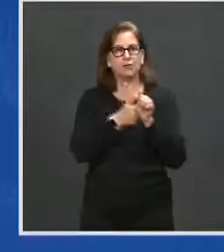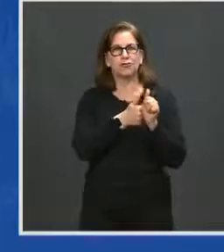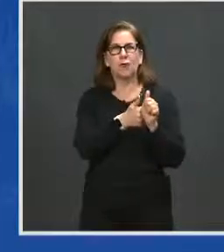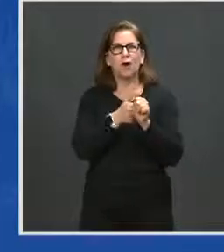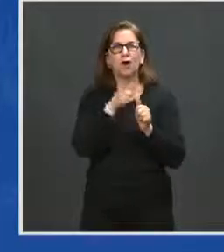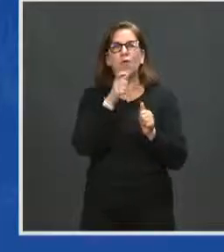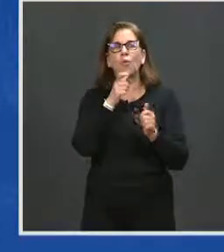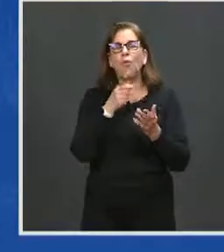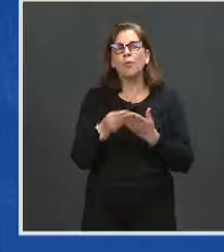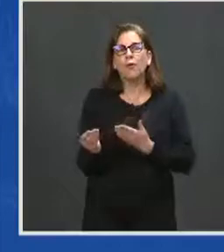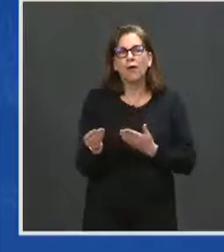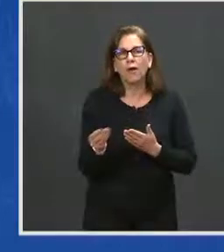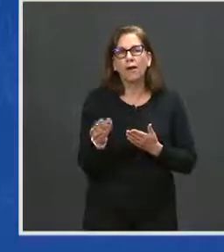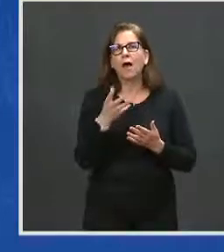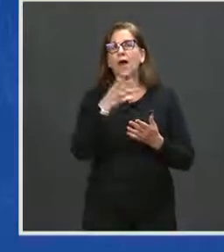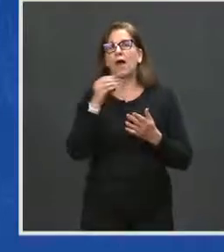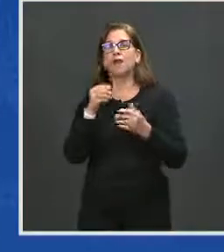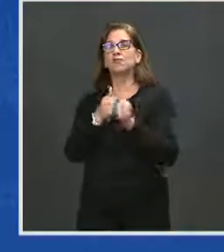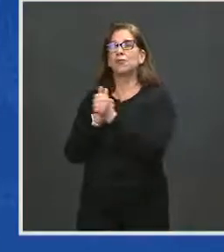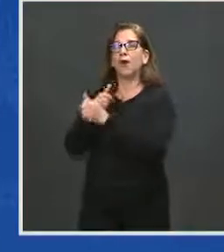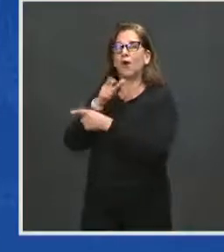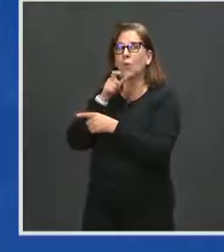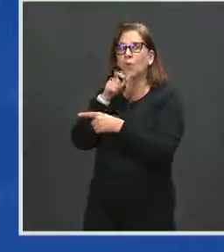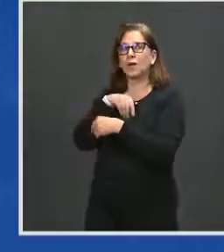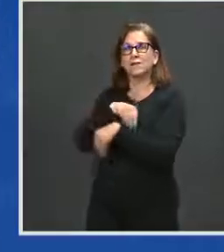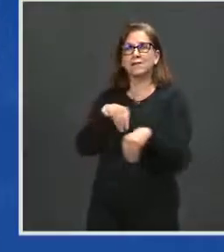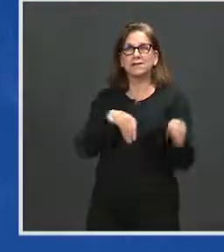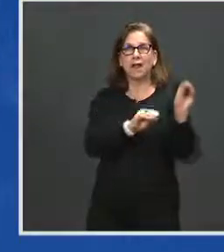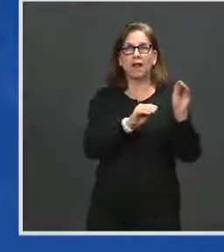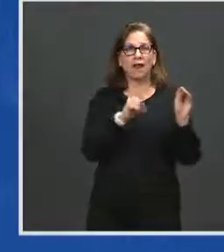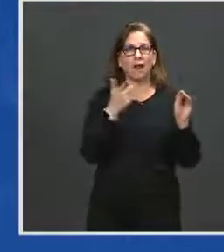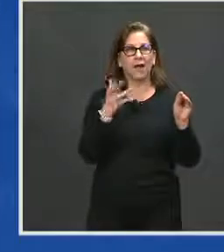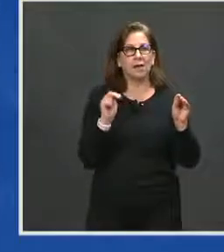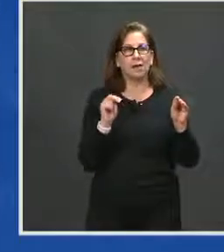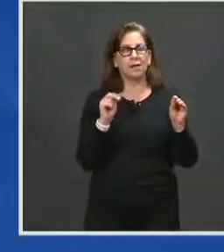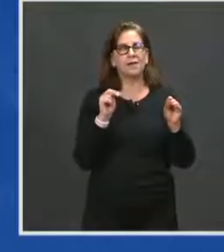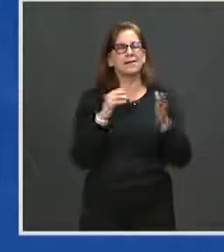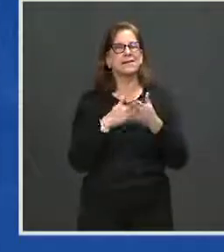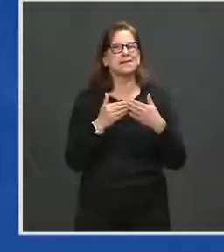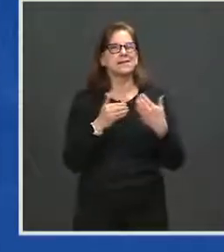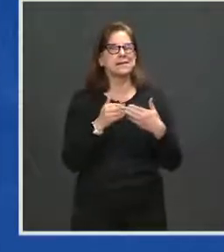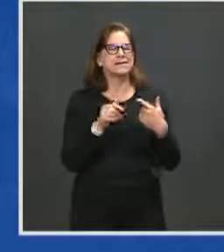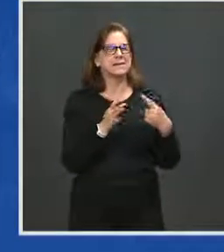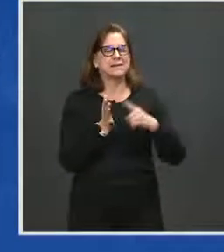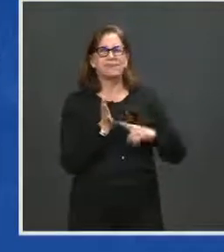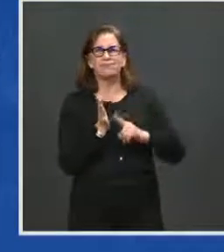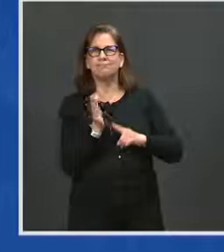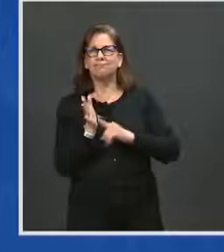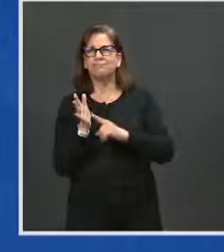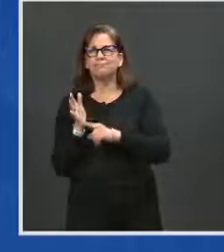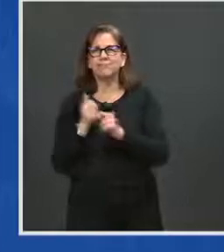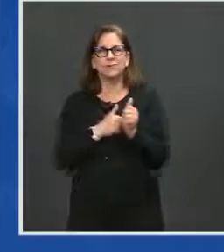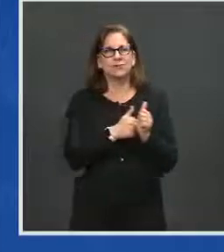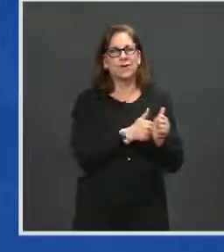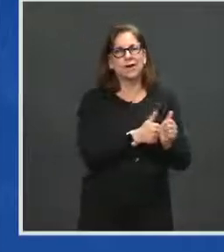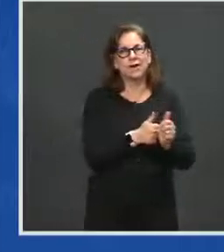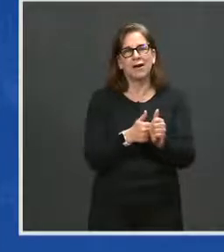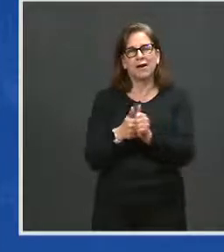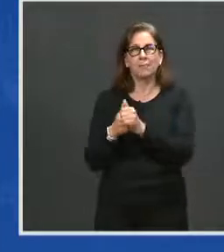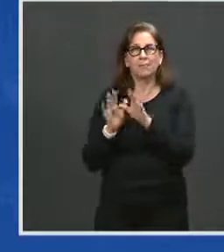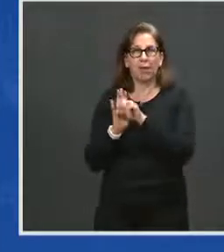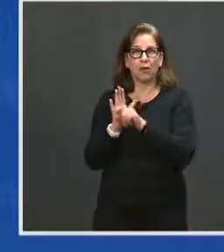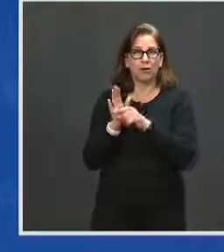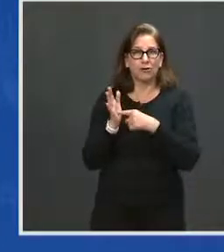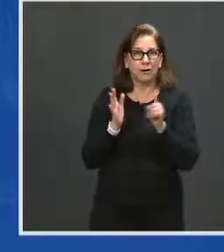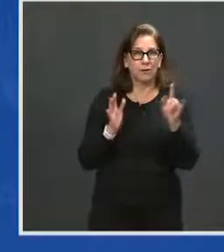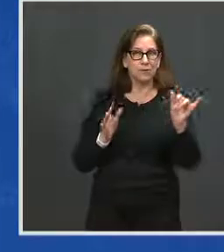that individuals who are barred by law from purchasing firearms cannot do so. The emergence of ghost guns